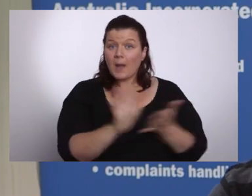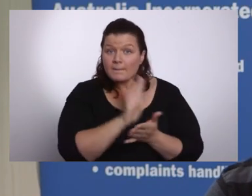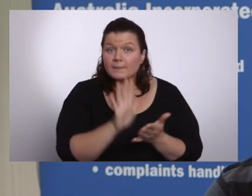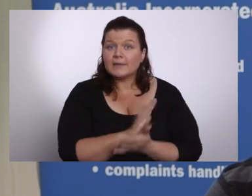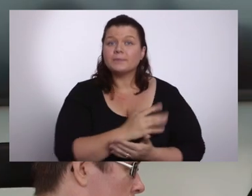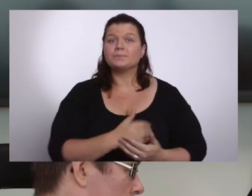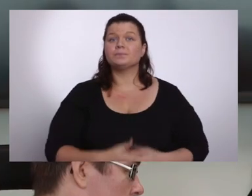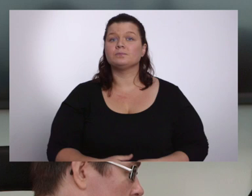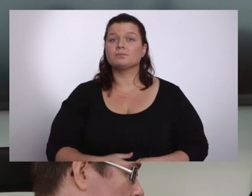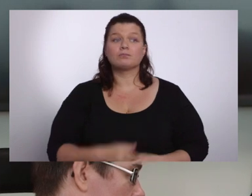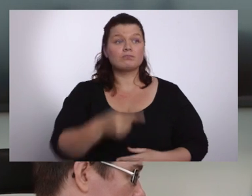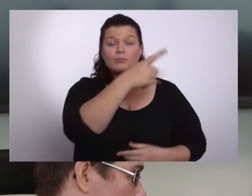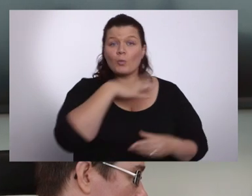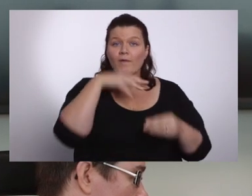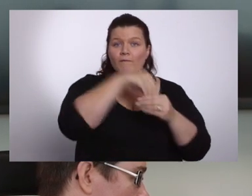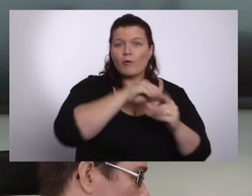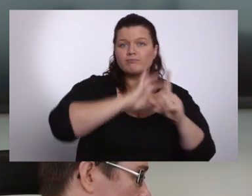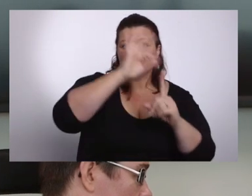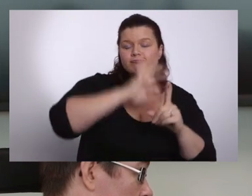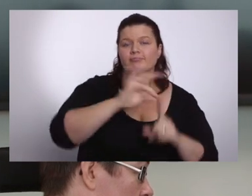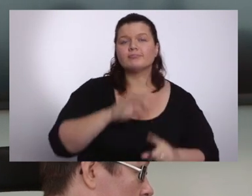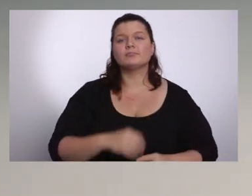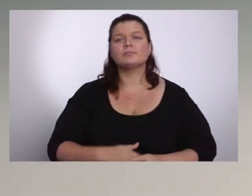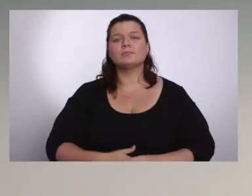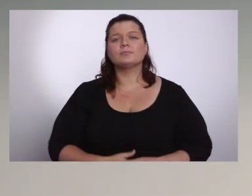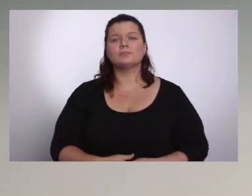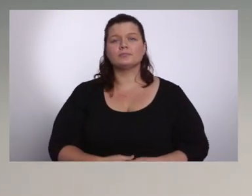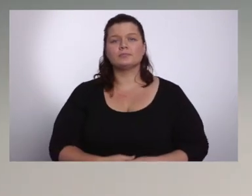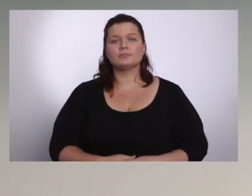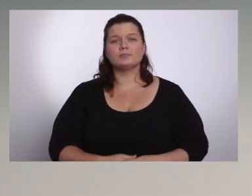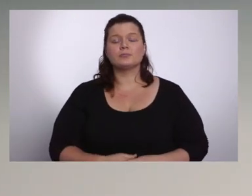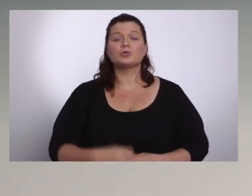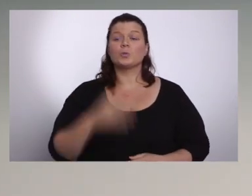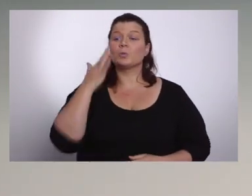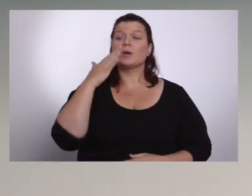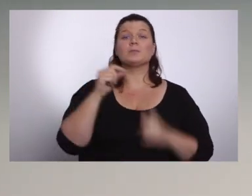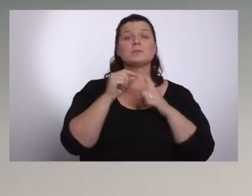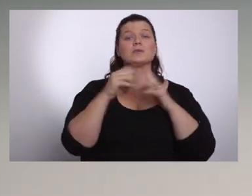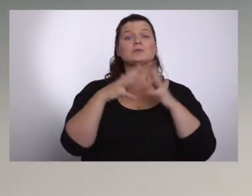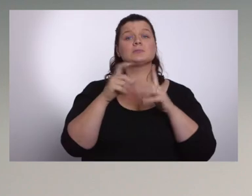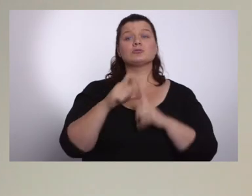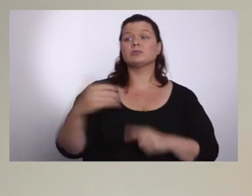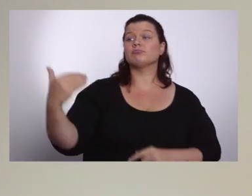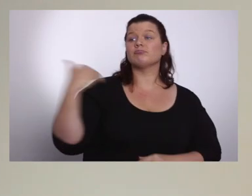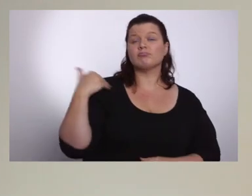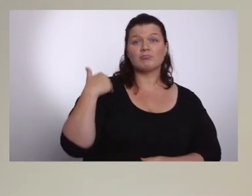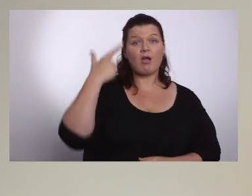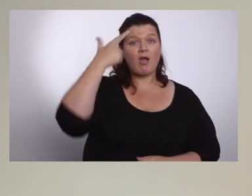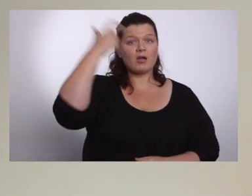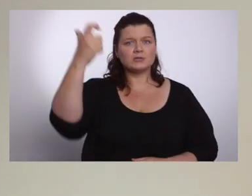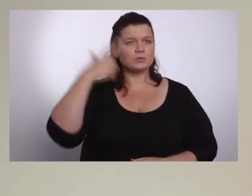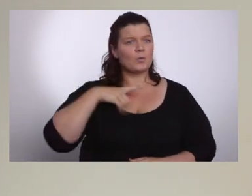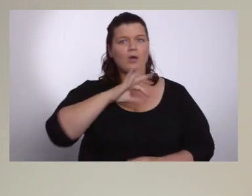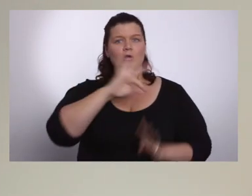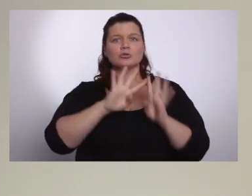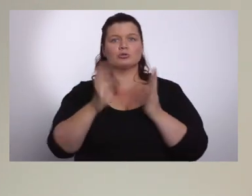on the performance of the scheme and to have an opportunity to have input into its